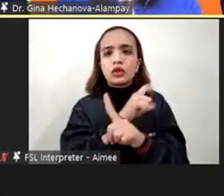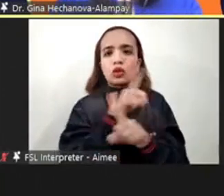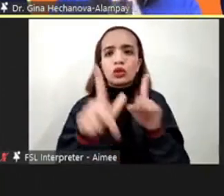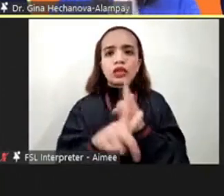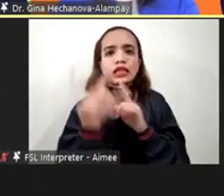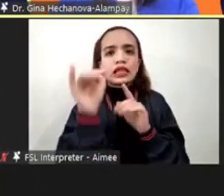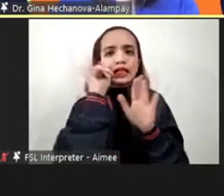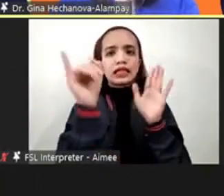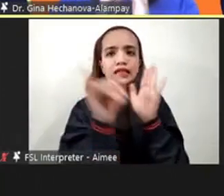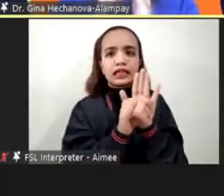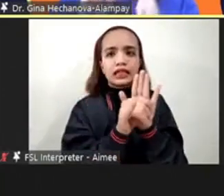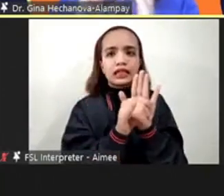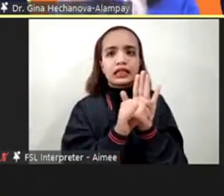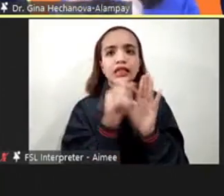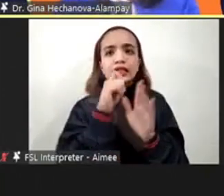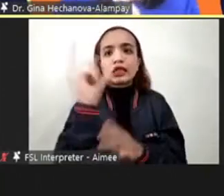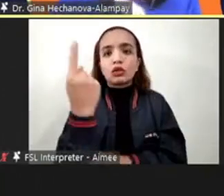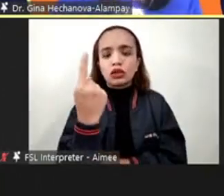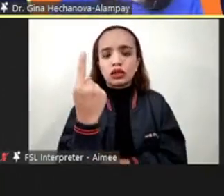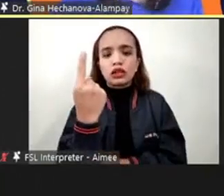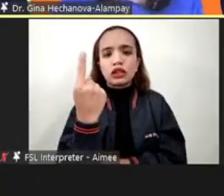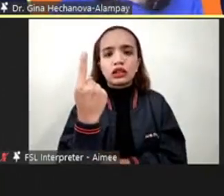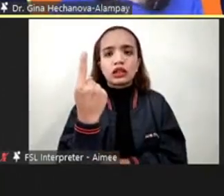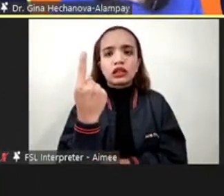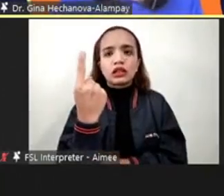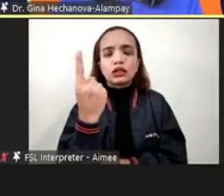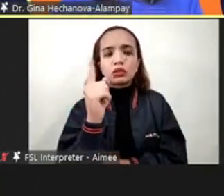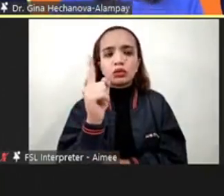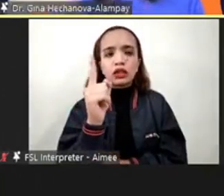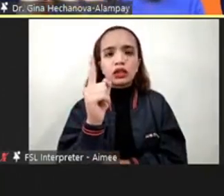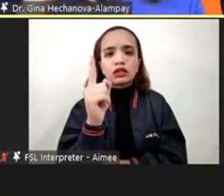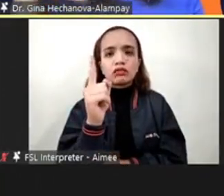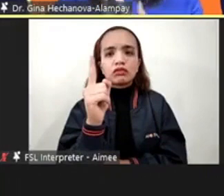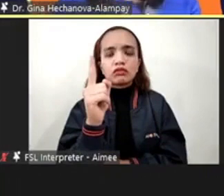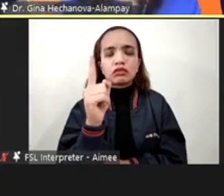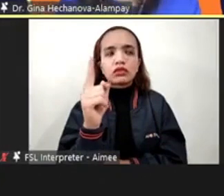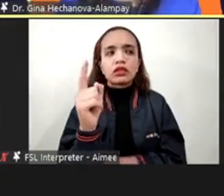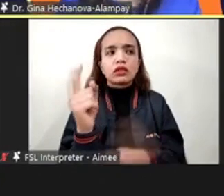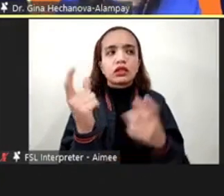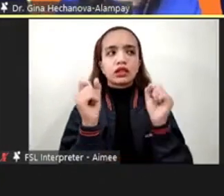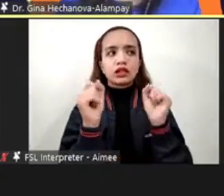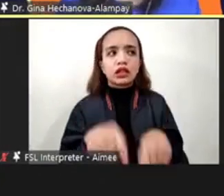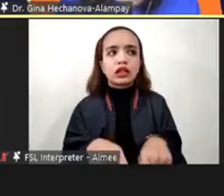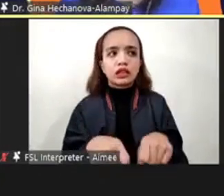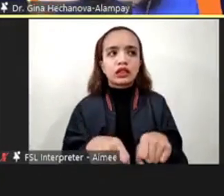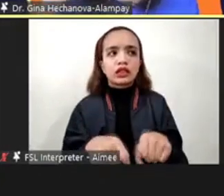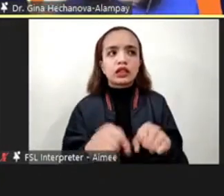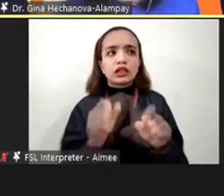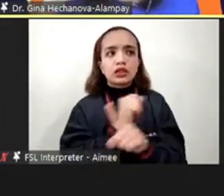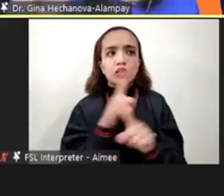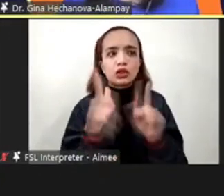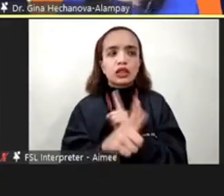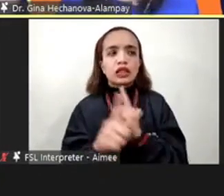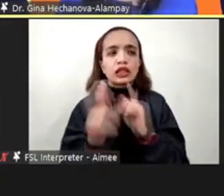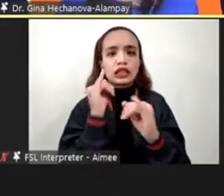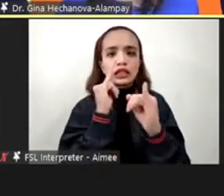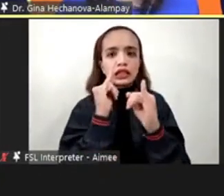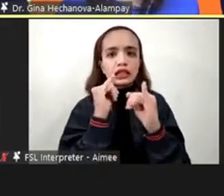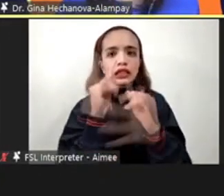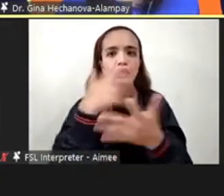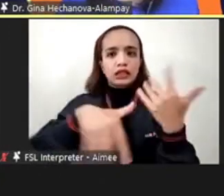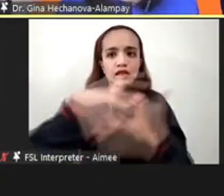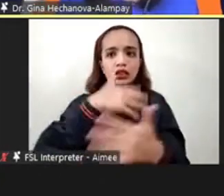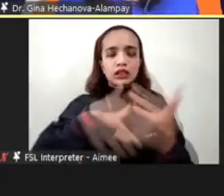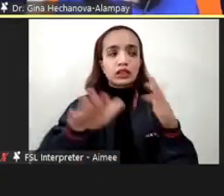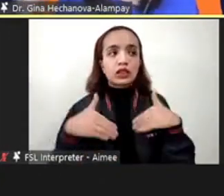not just our own, but as a product of who we are. So when we lose those social interactions, especially the youth,